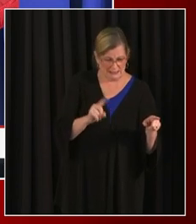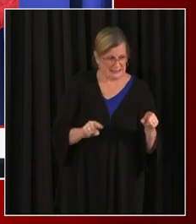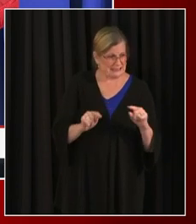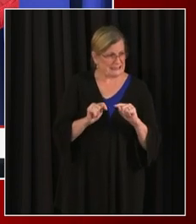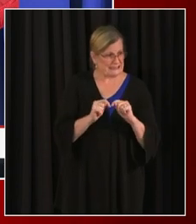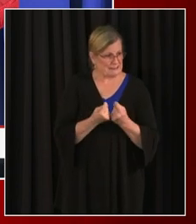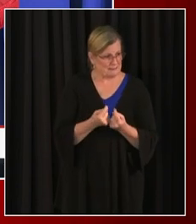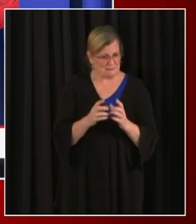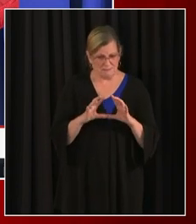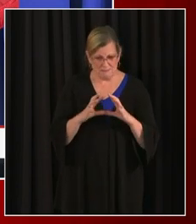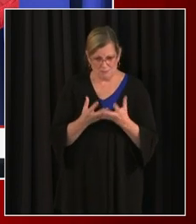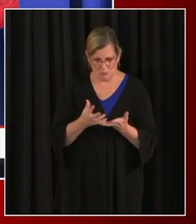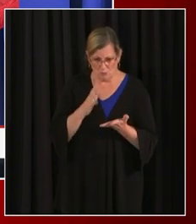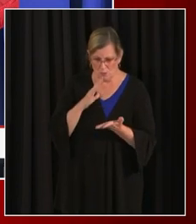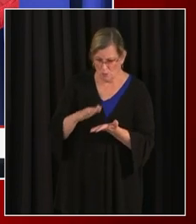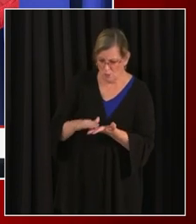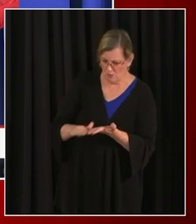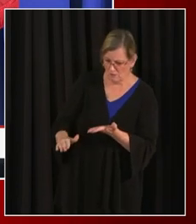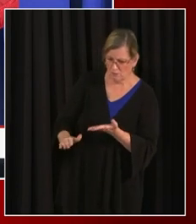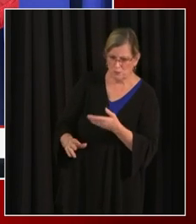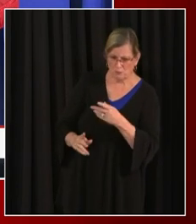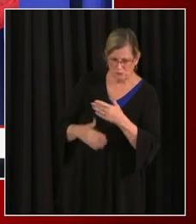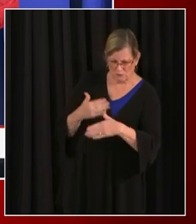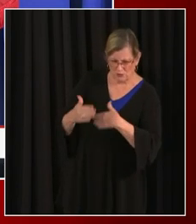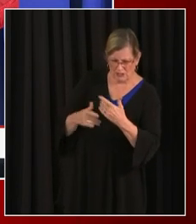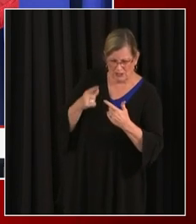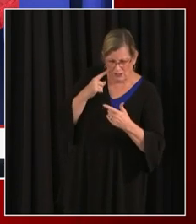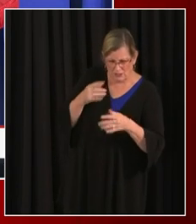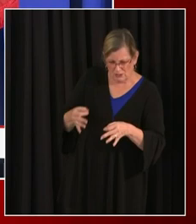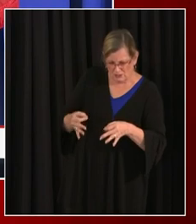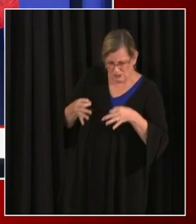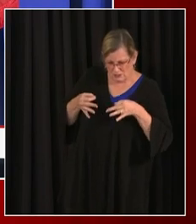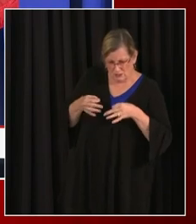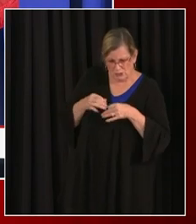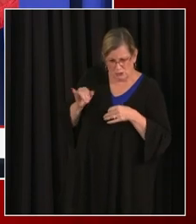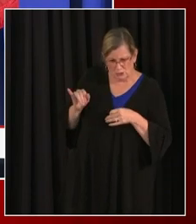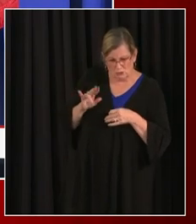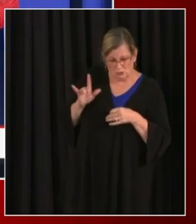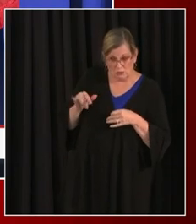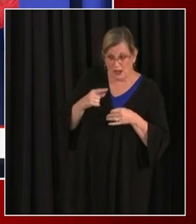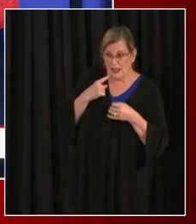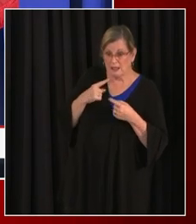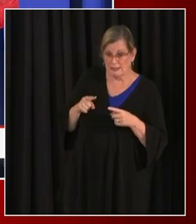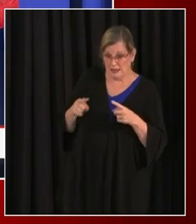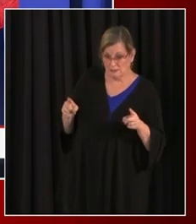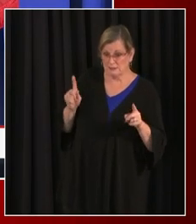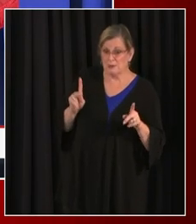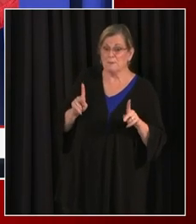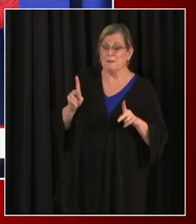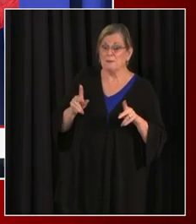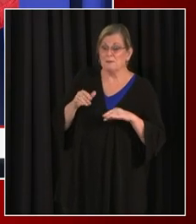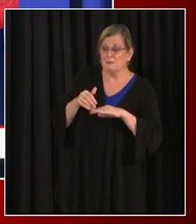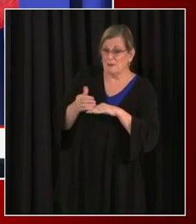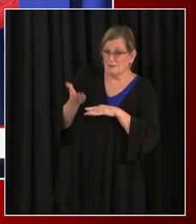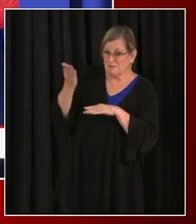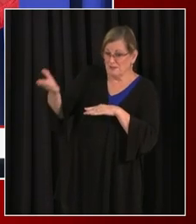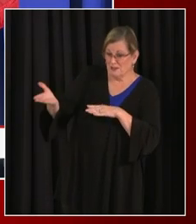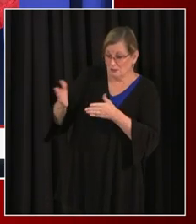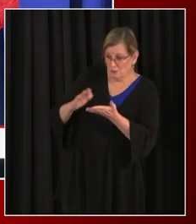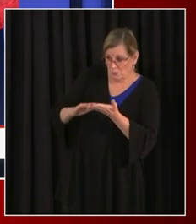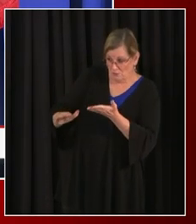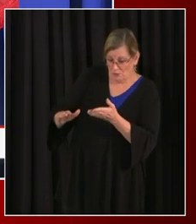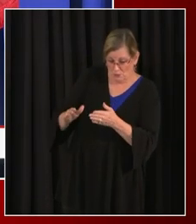And earlier, I think in July, we announced that people could submit waiver